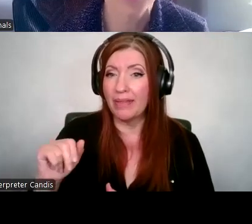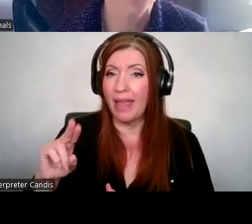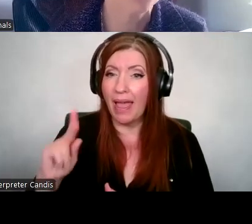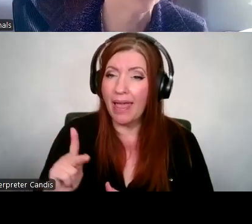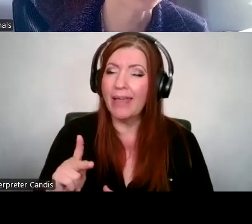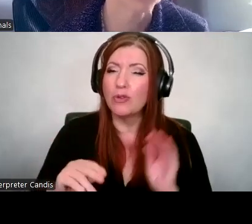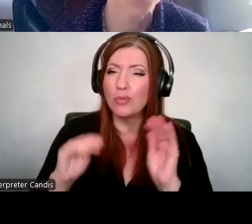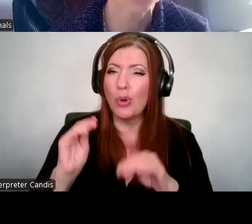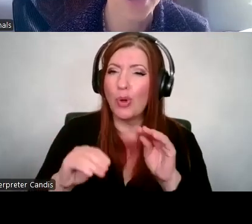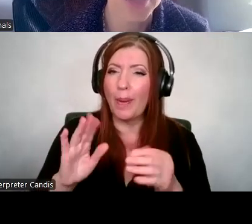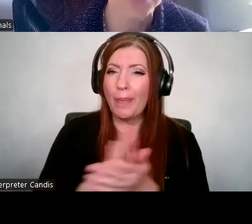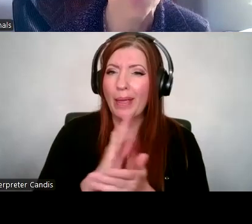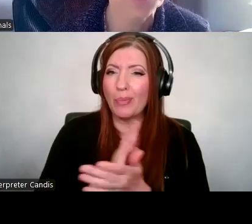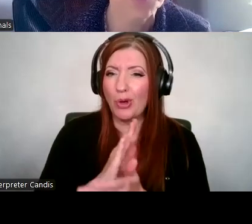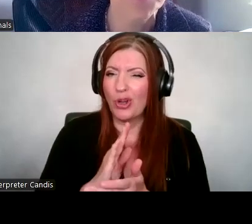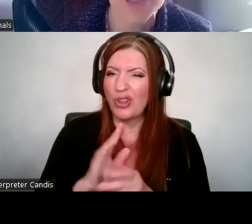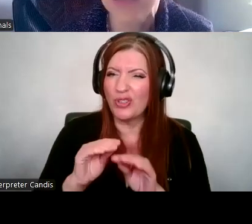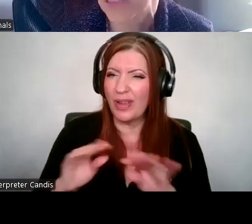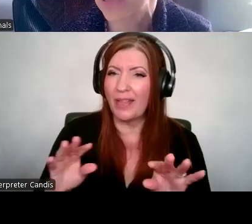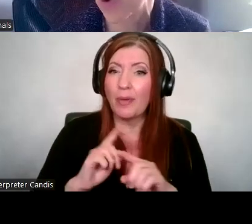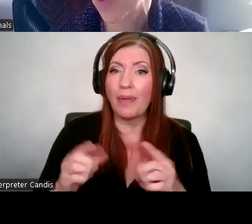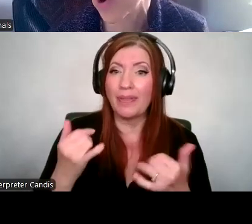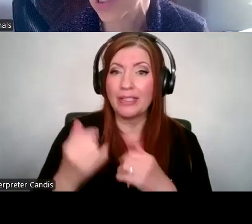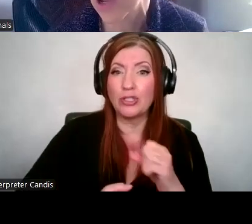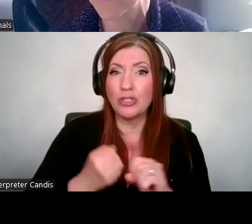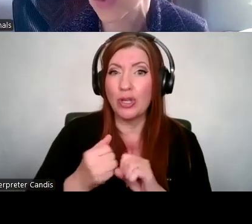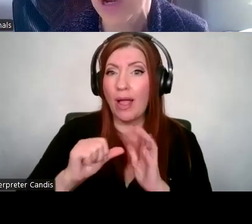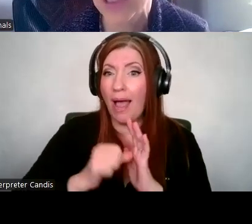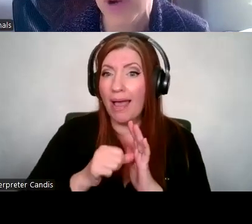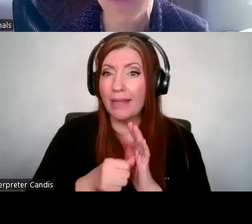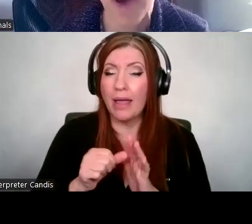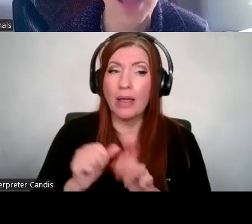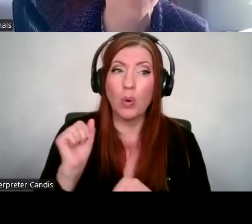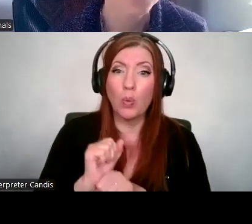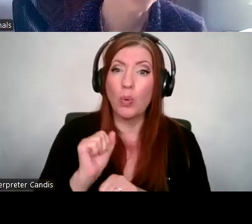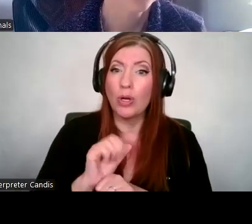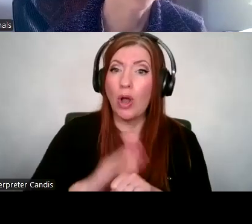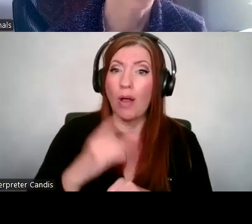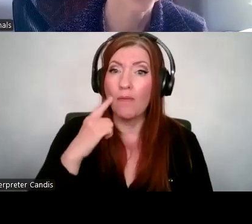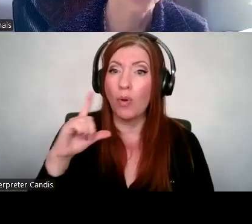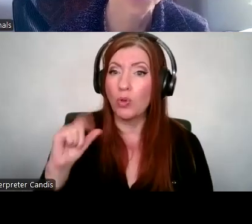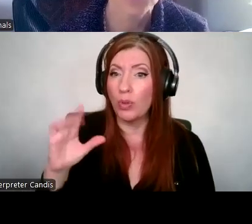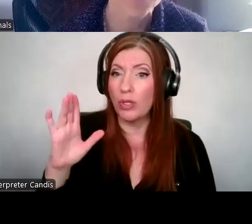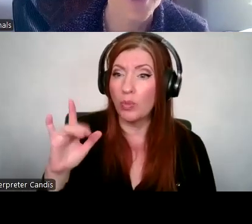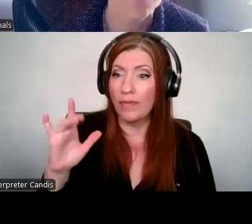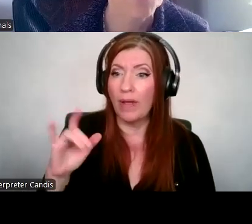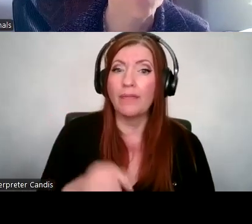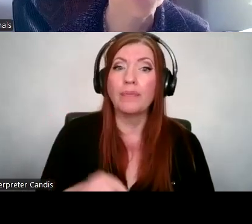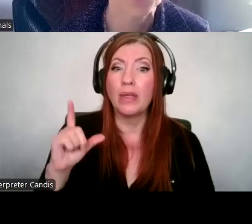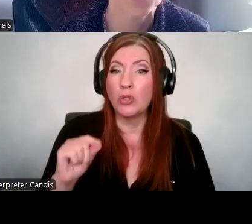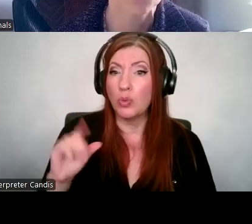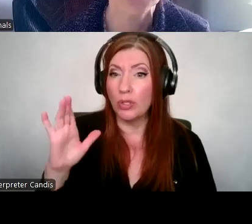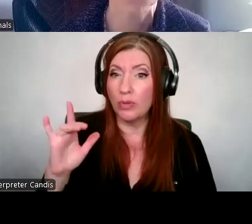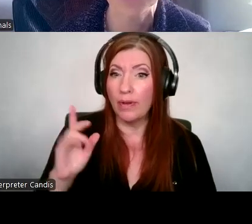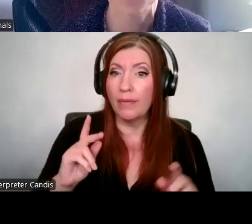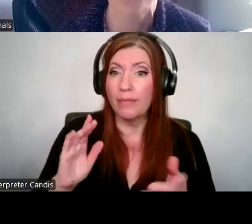year, we just wanted to highlight what's been picked, what we're working on for 2025. The 2025 papers